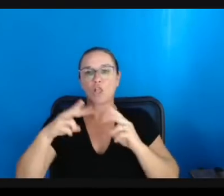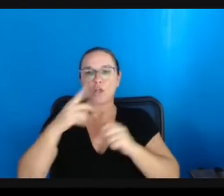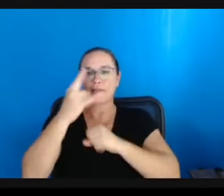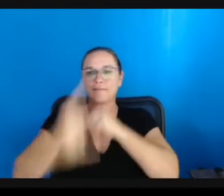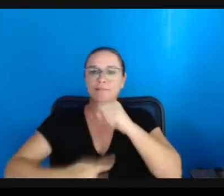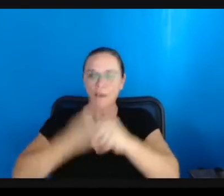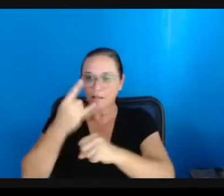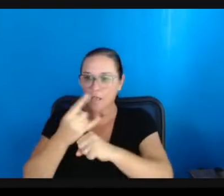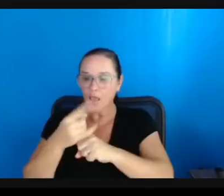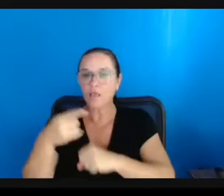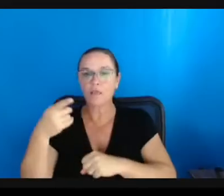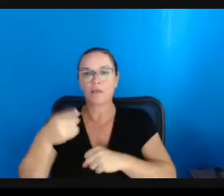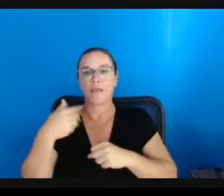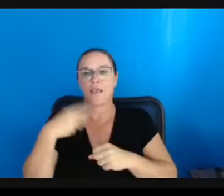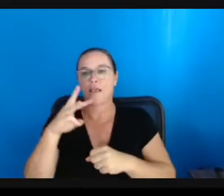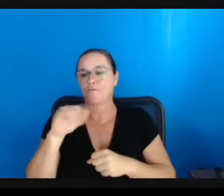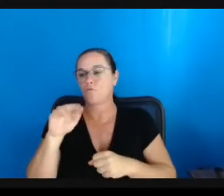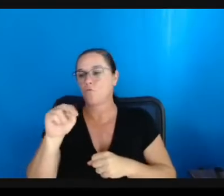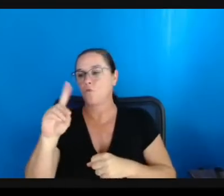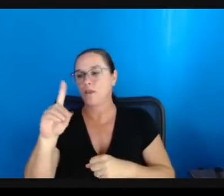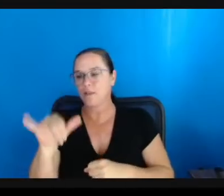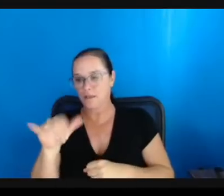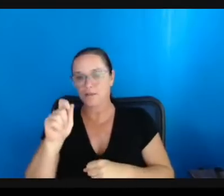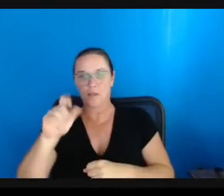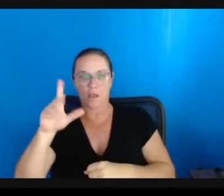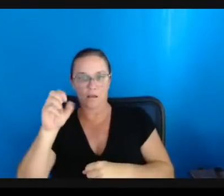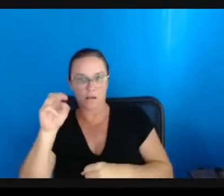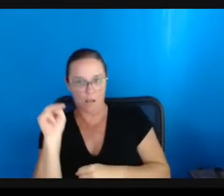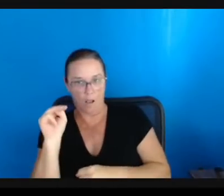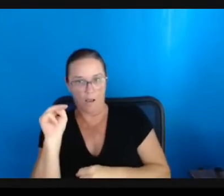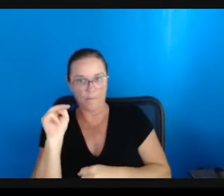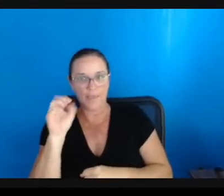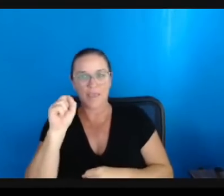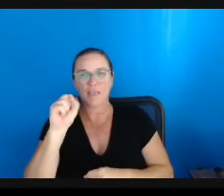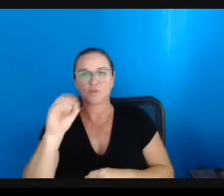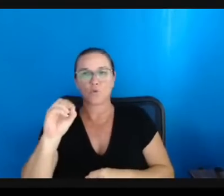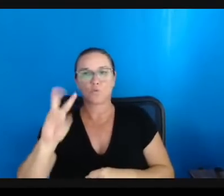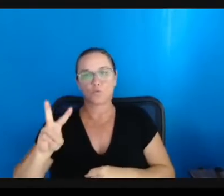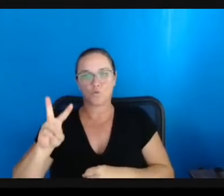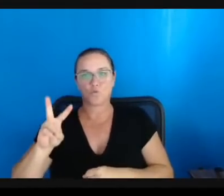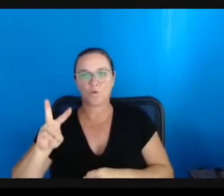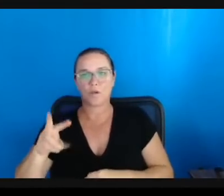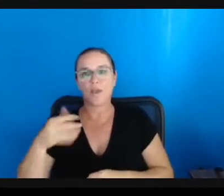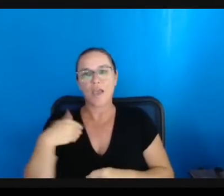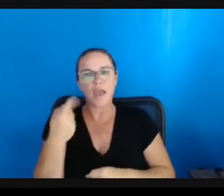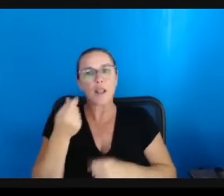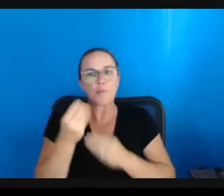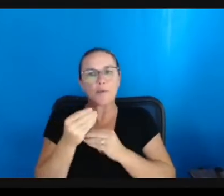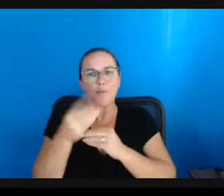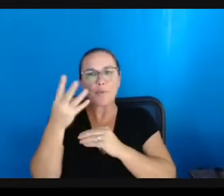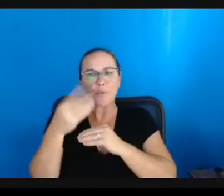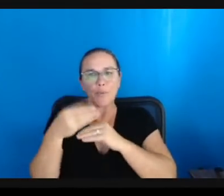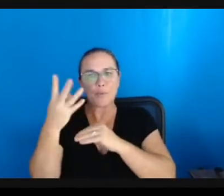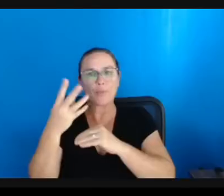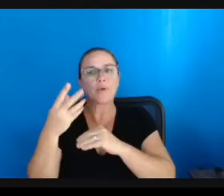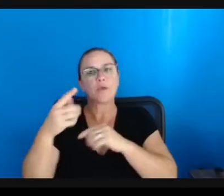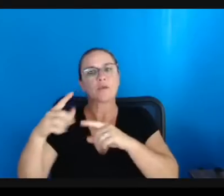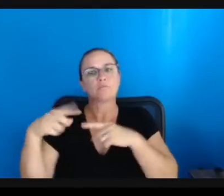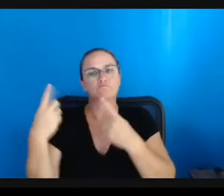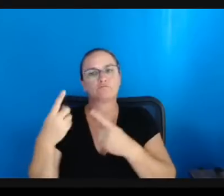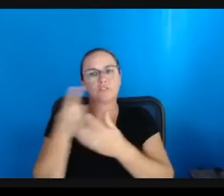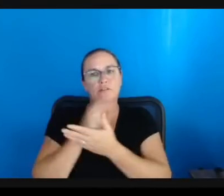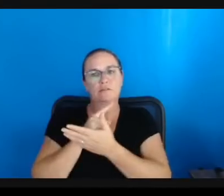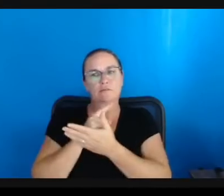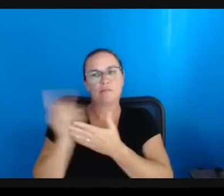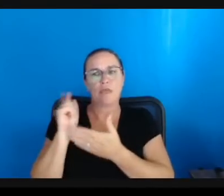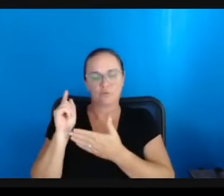our windy.com SO2 layer. And so we've had a couple extra puffs of SO2 come out since last week, and they've added to this